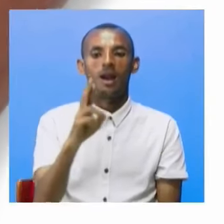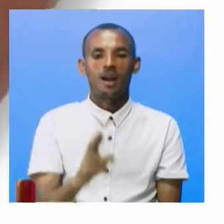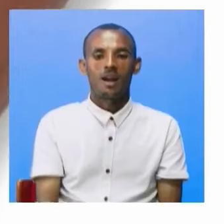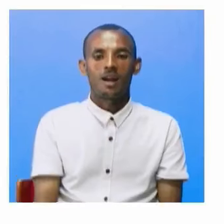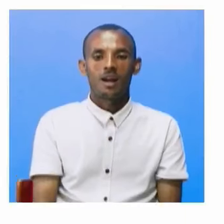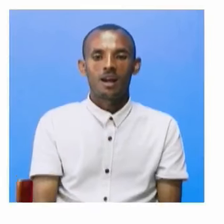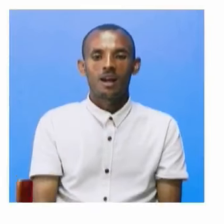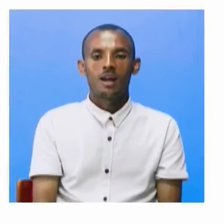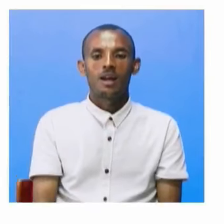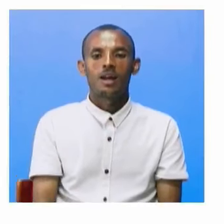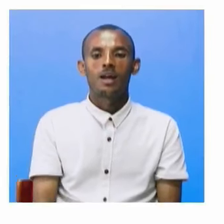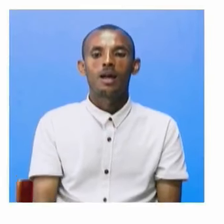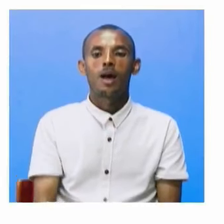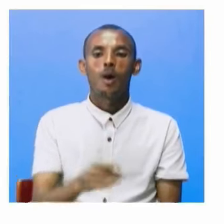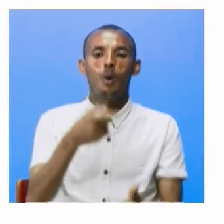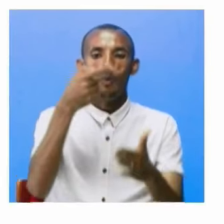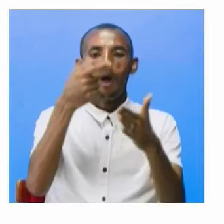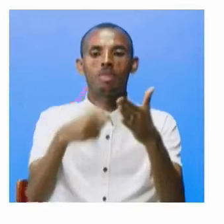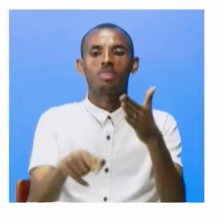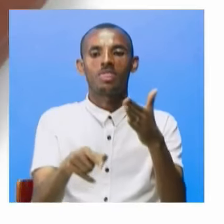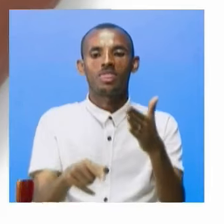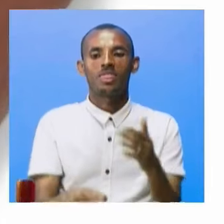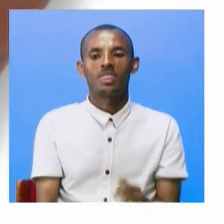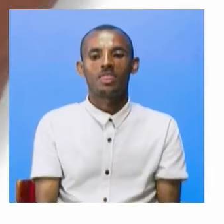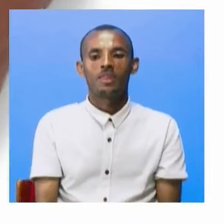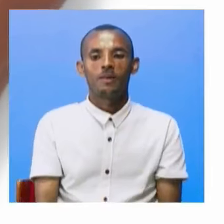yes, what,